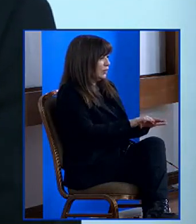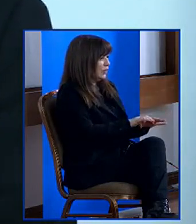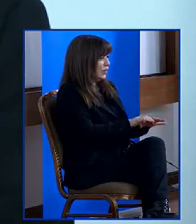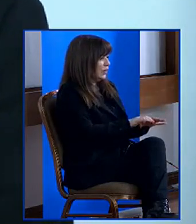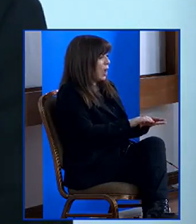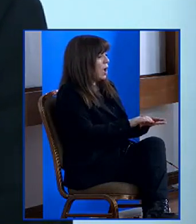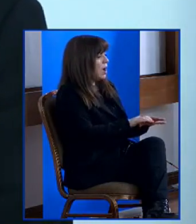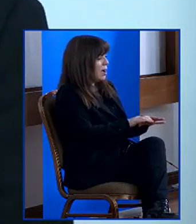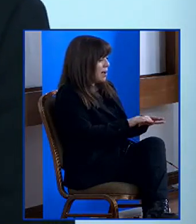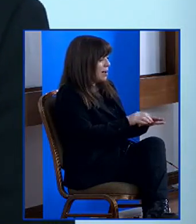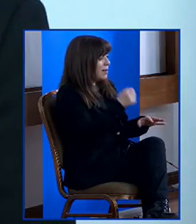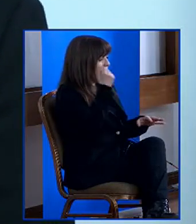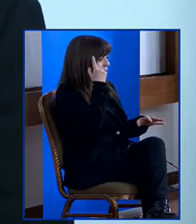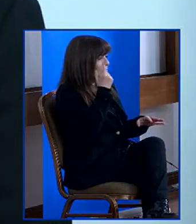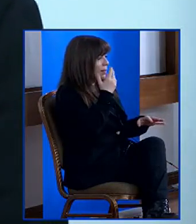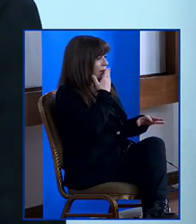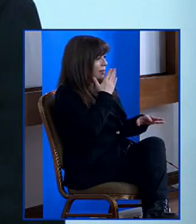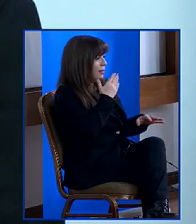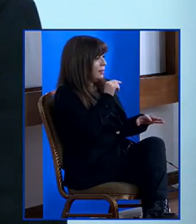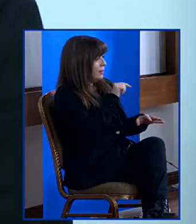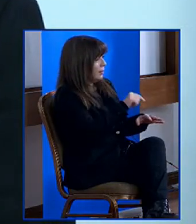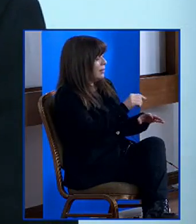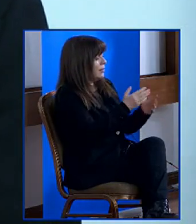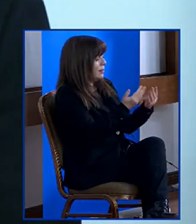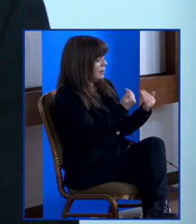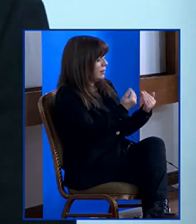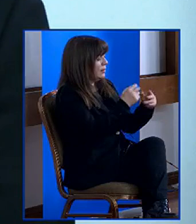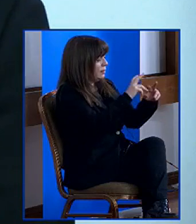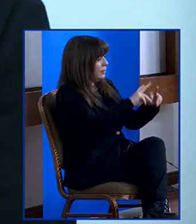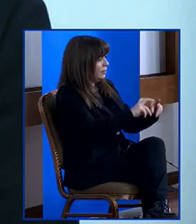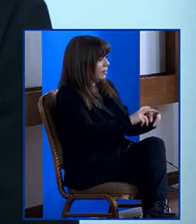and it helps us to prepare and to be resilient.